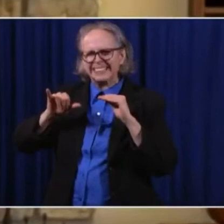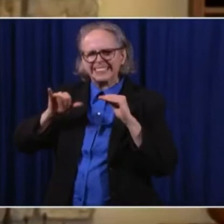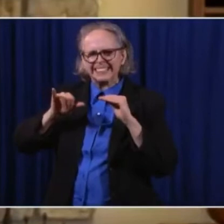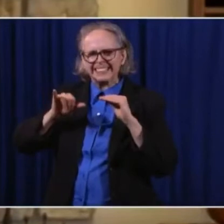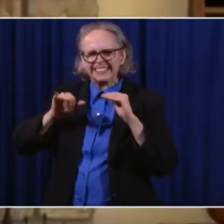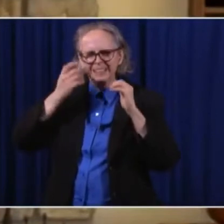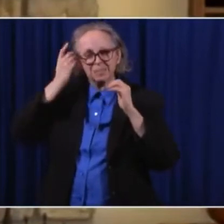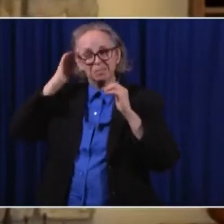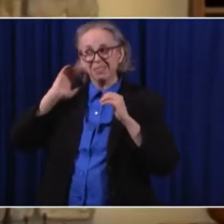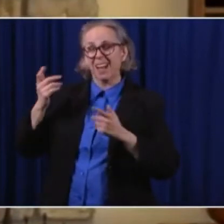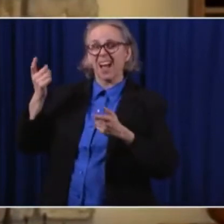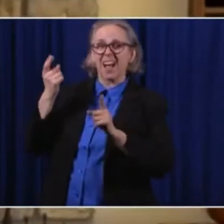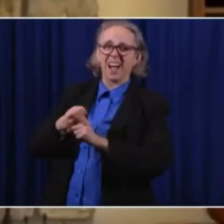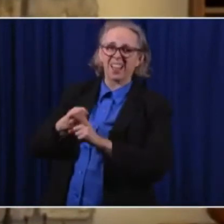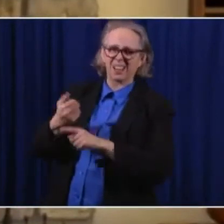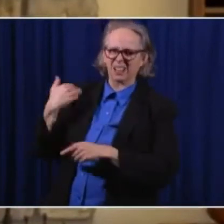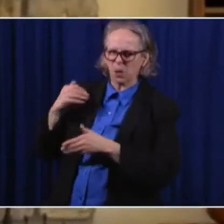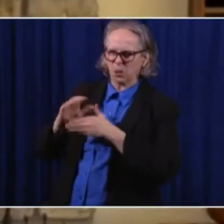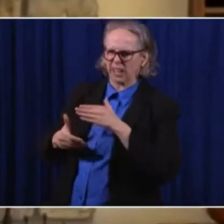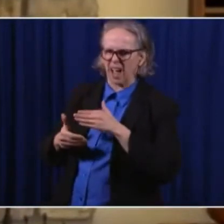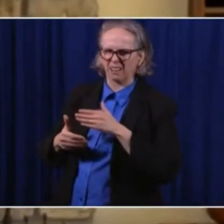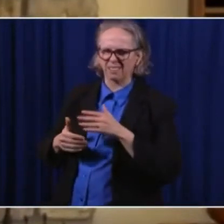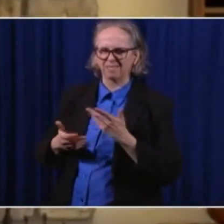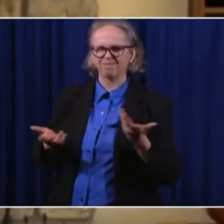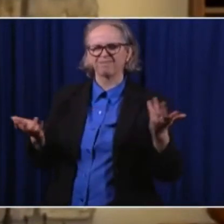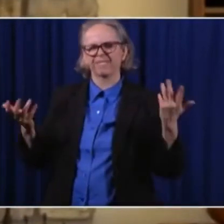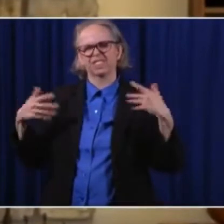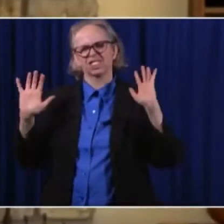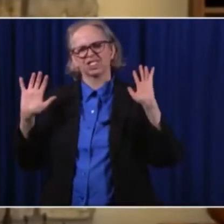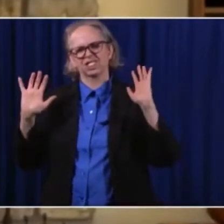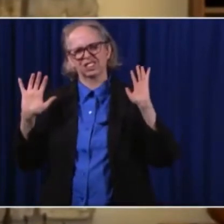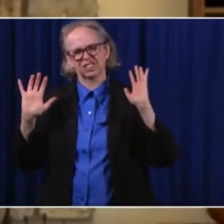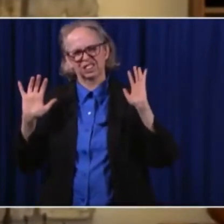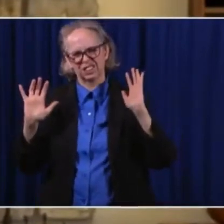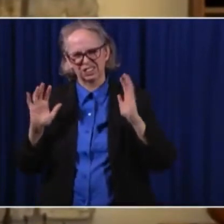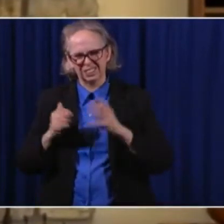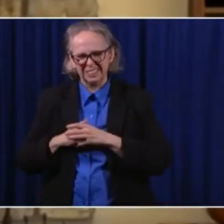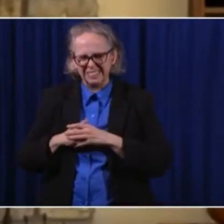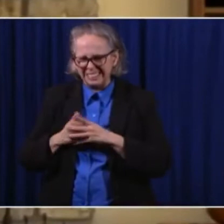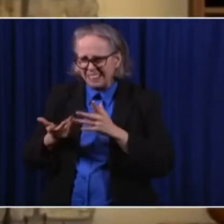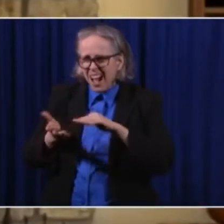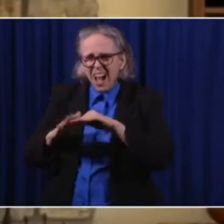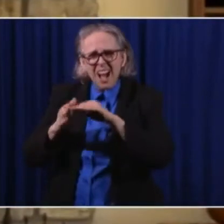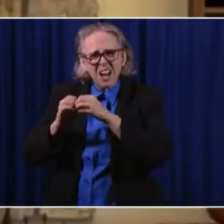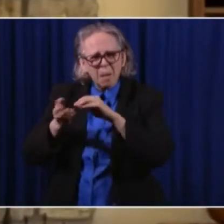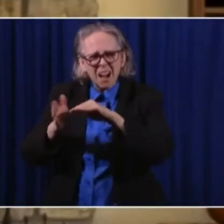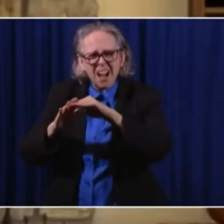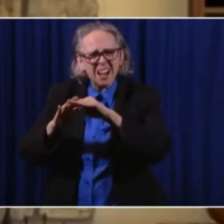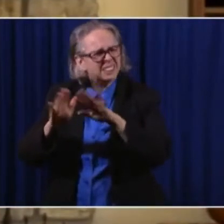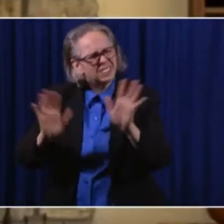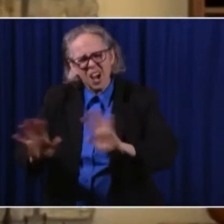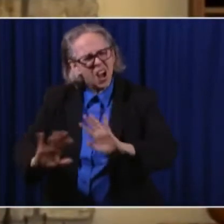if it never goes up anymore, it's not acceptable. These high numbers that we are at